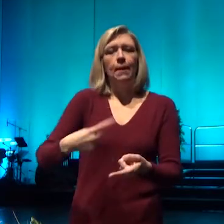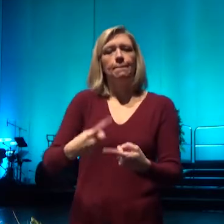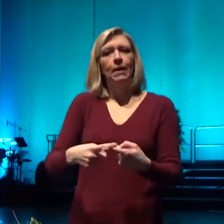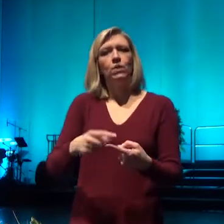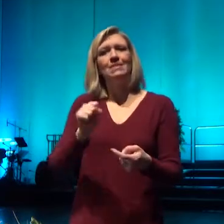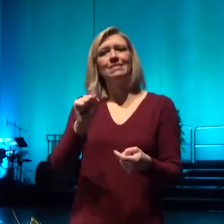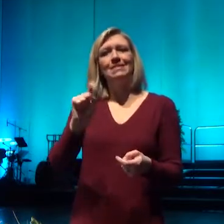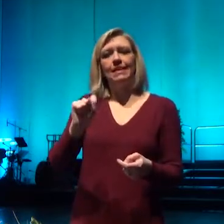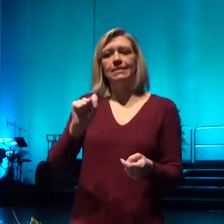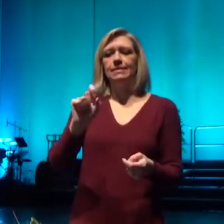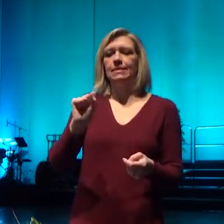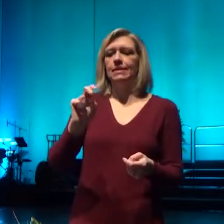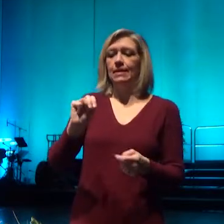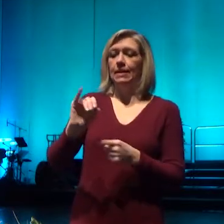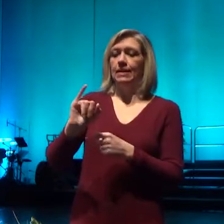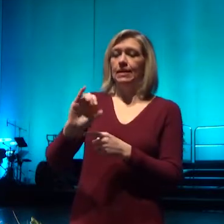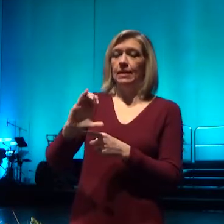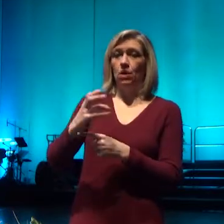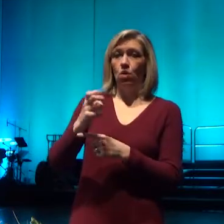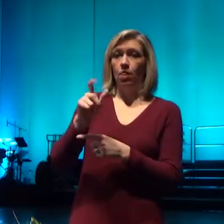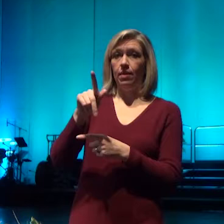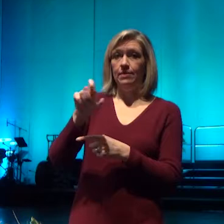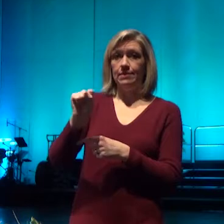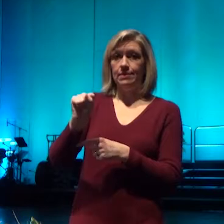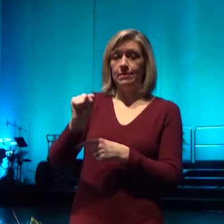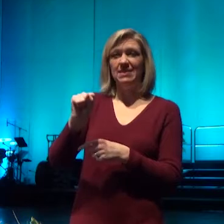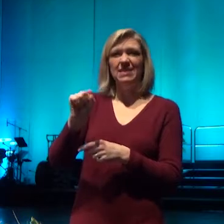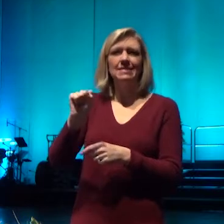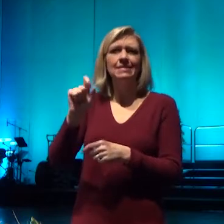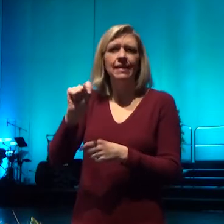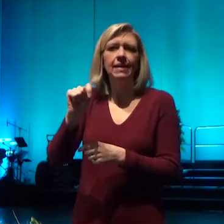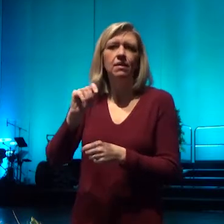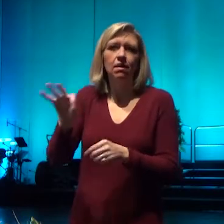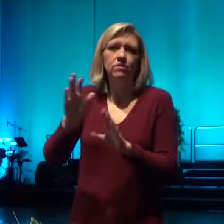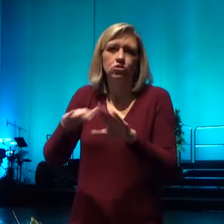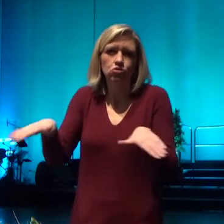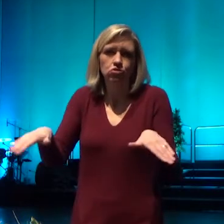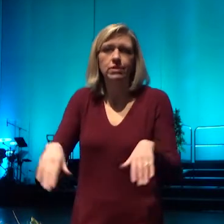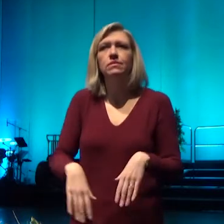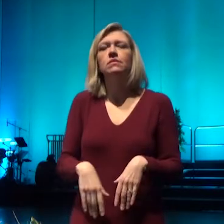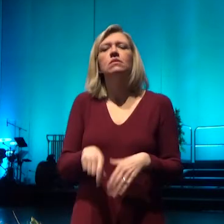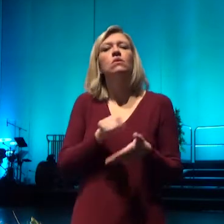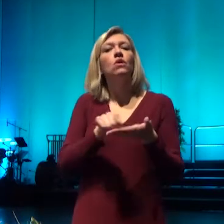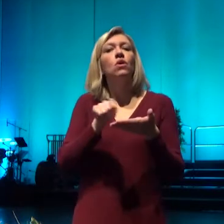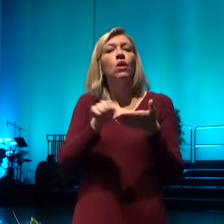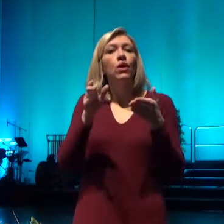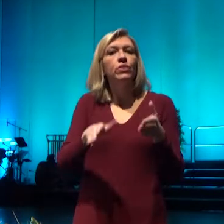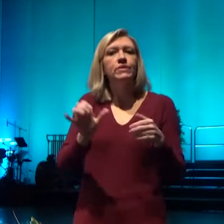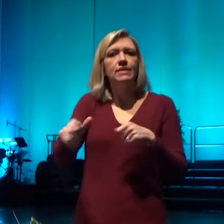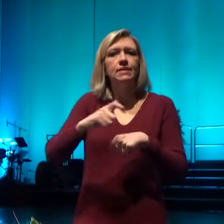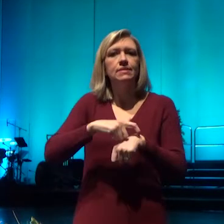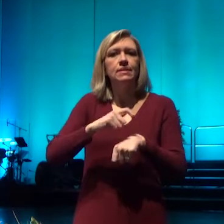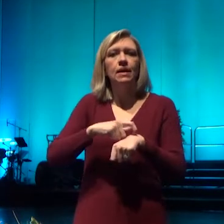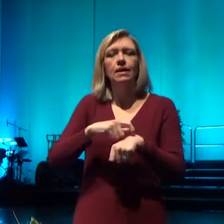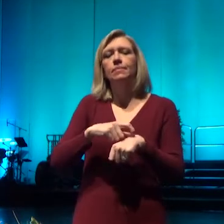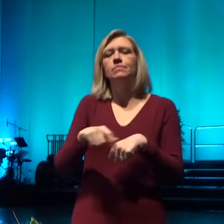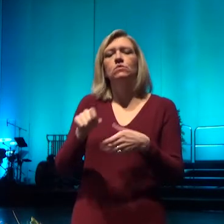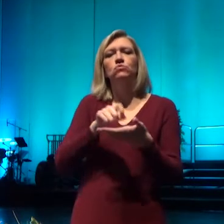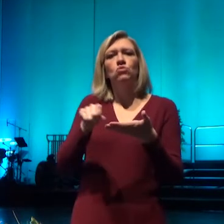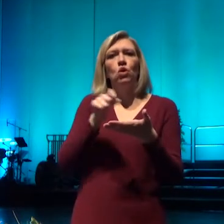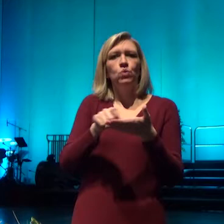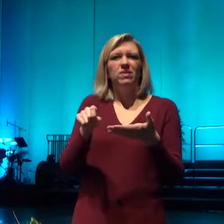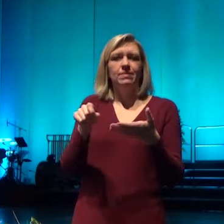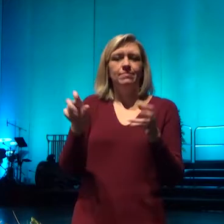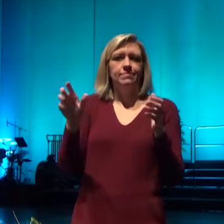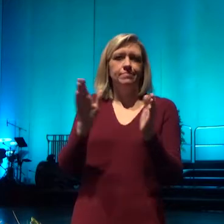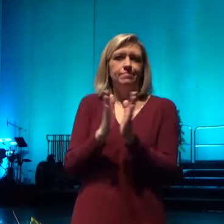patron saint of children. And authors like Washington Irving and Clement Clark Moore, who wrote An Evening with